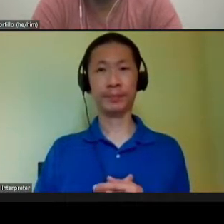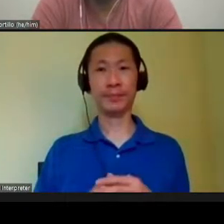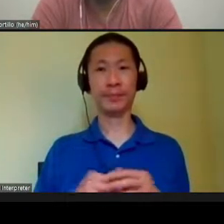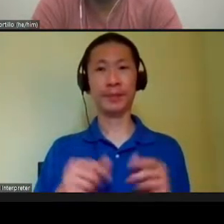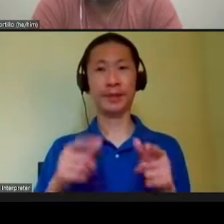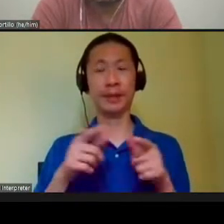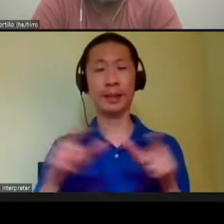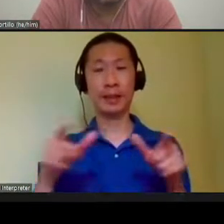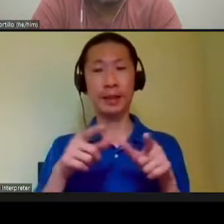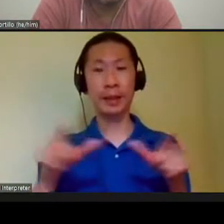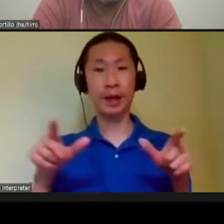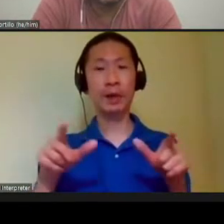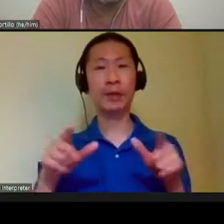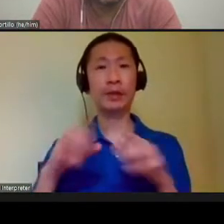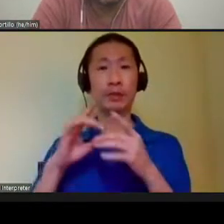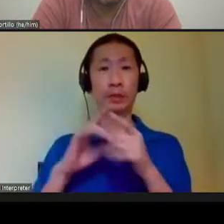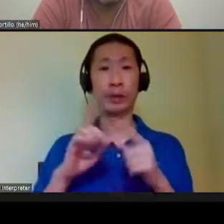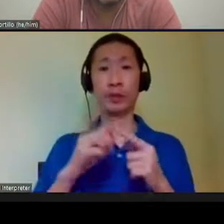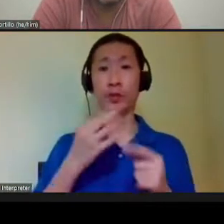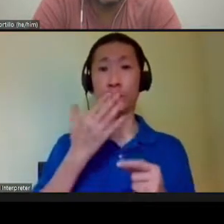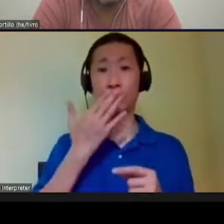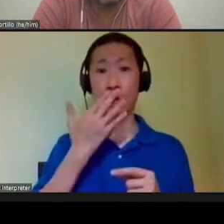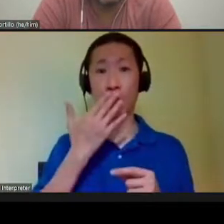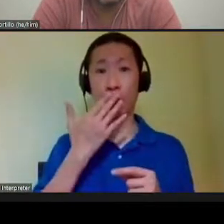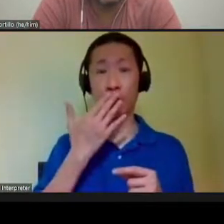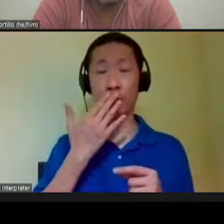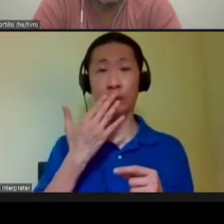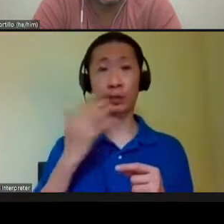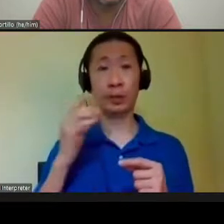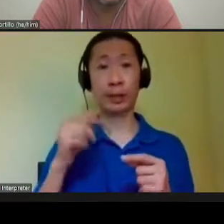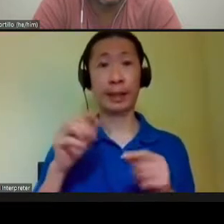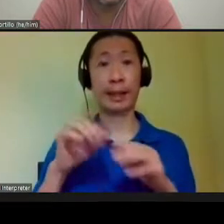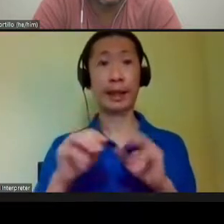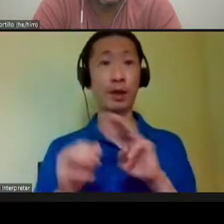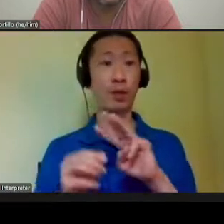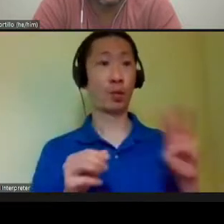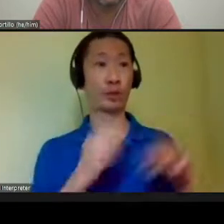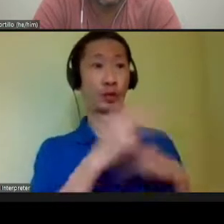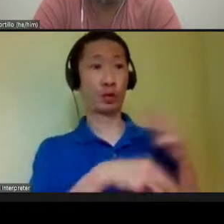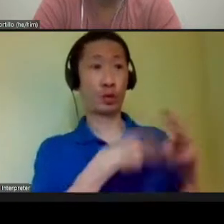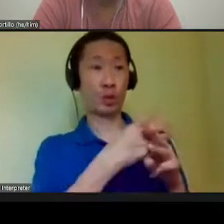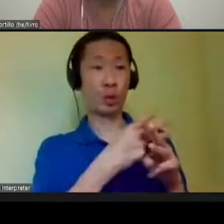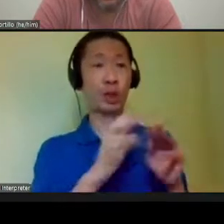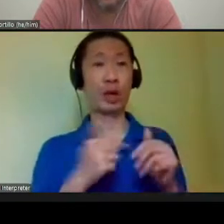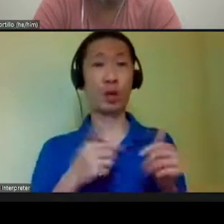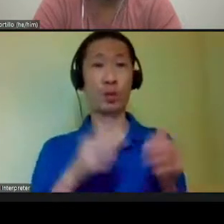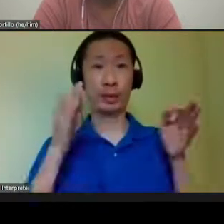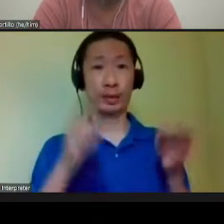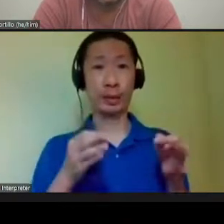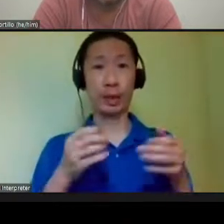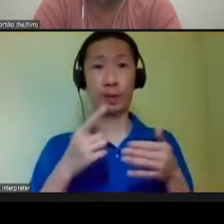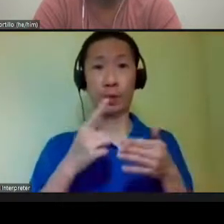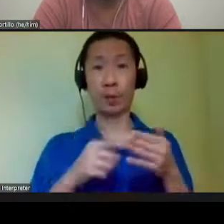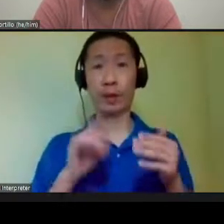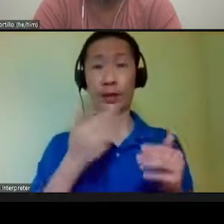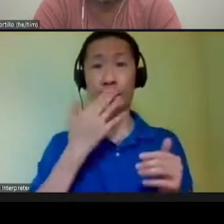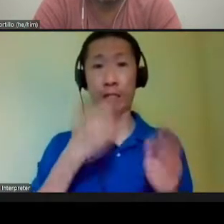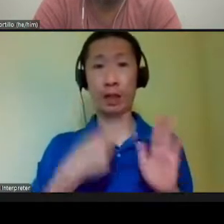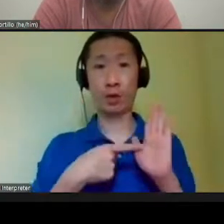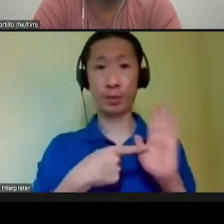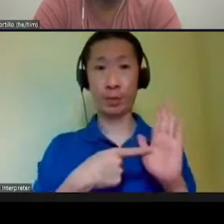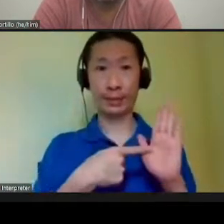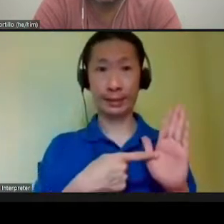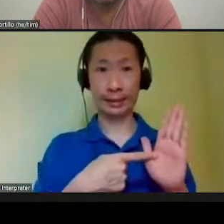around color, because what it is in the Western world in terms of how we determine what this color